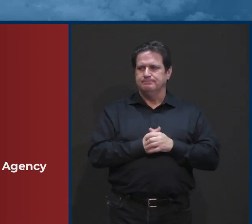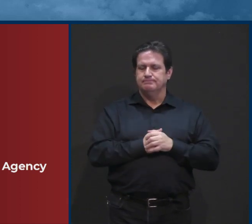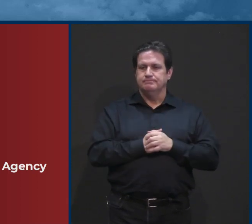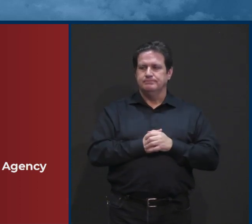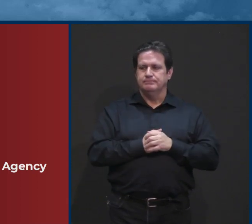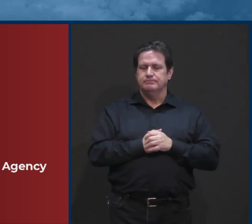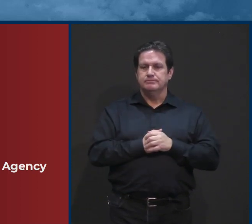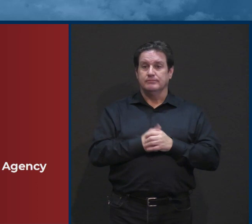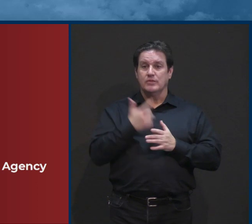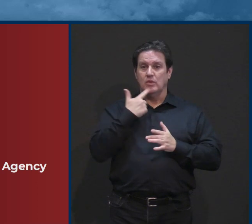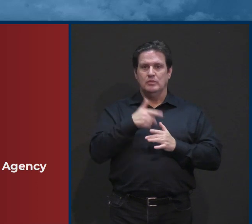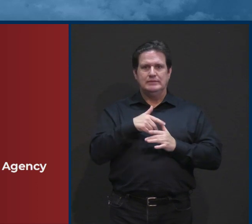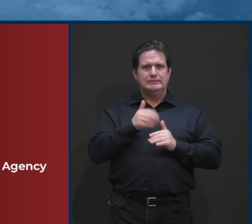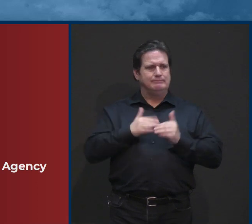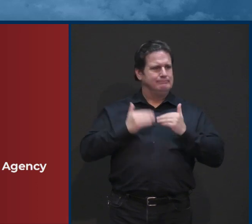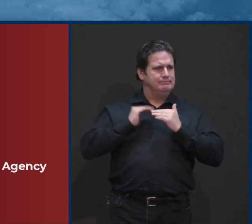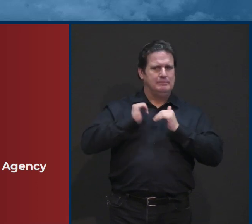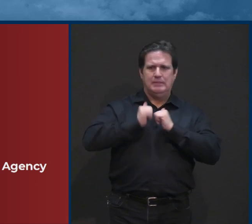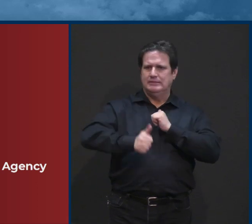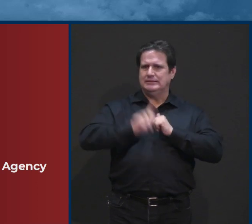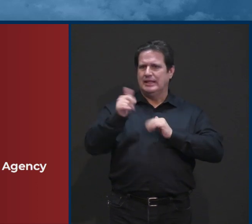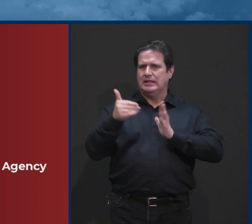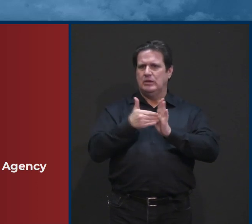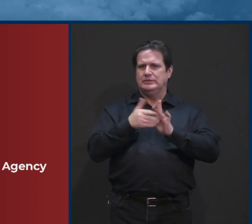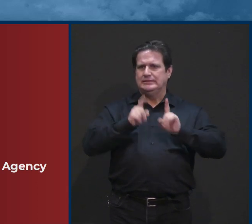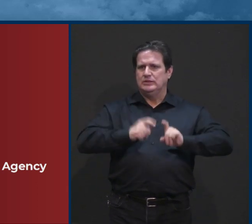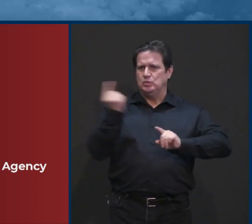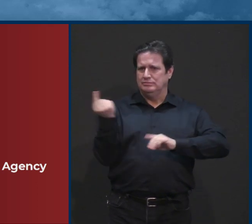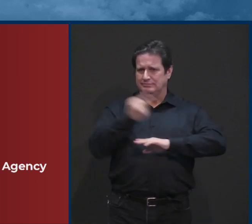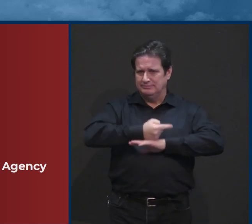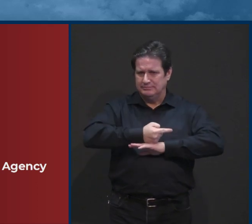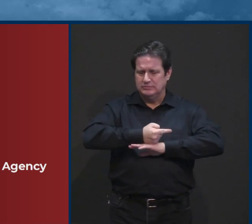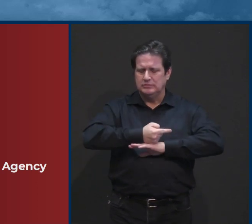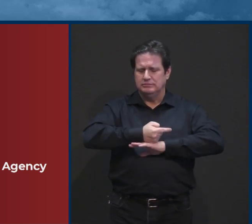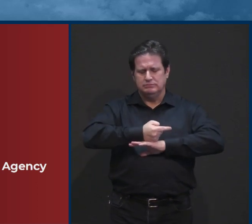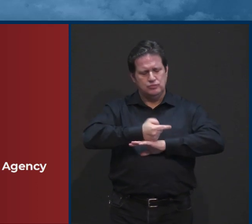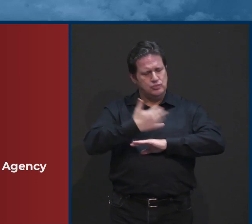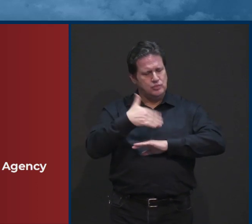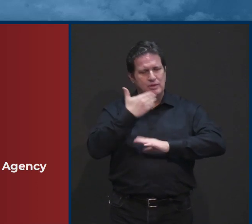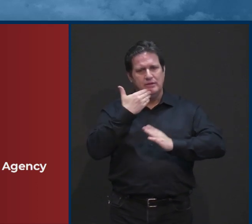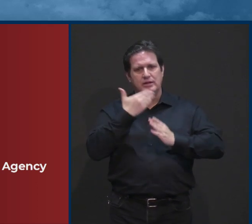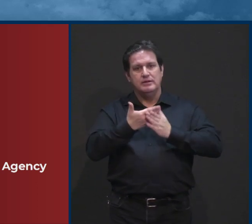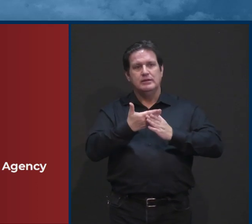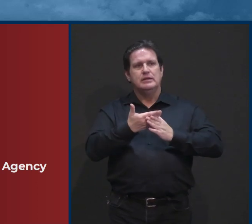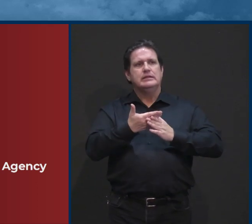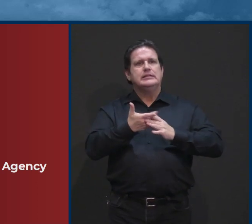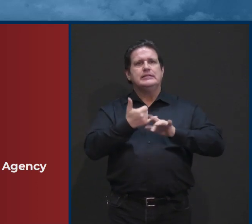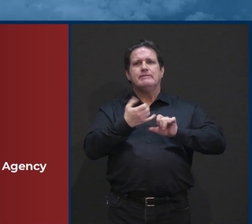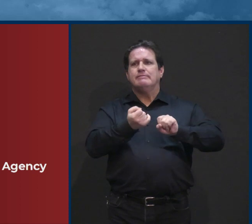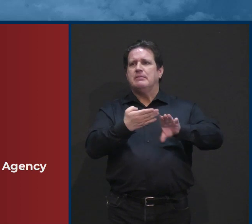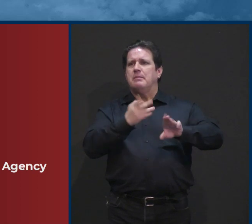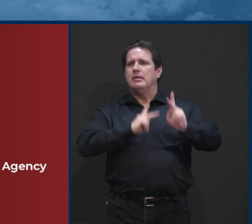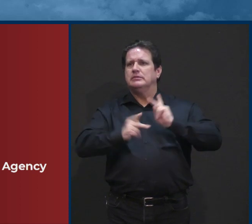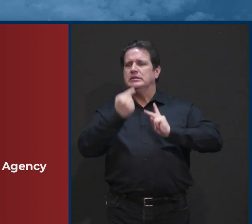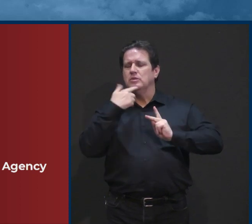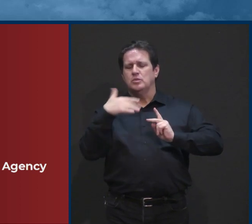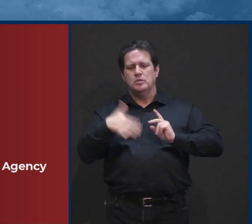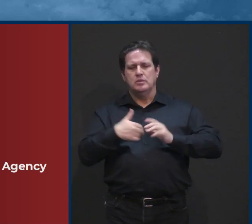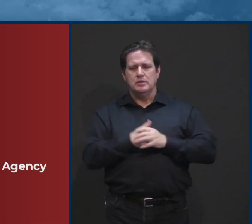not. We've eclipsed 10,000 a couple days and keep getting feedback from people saying